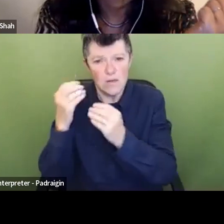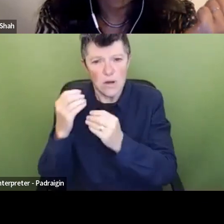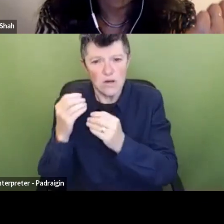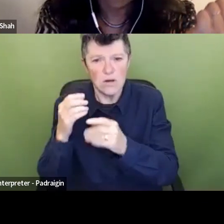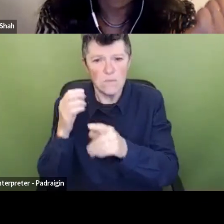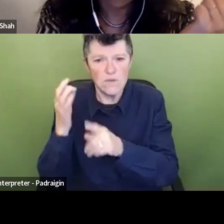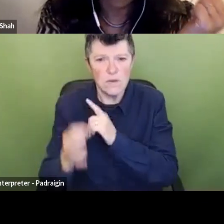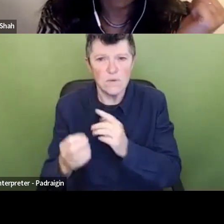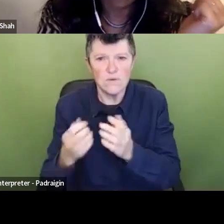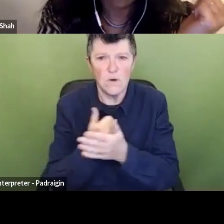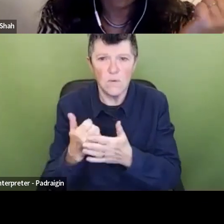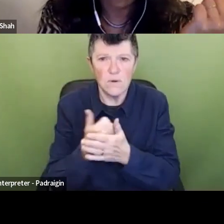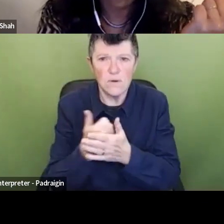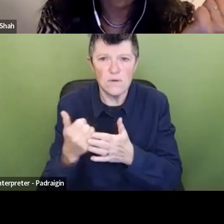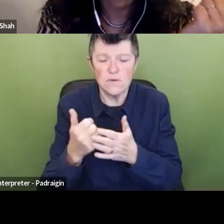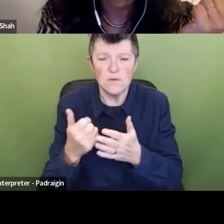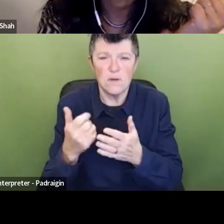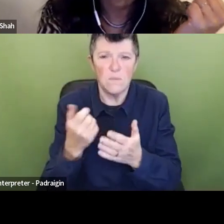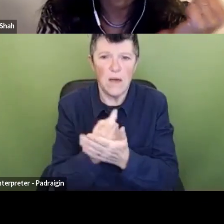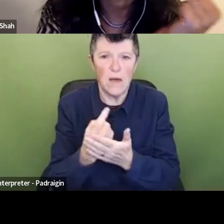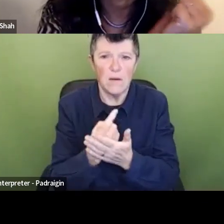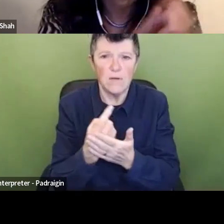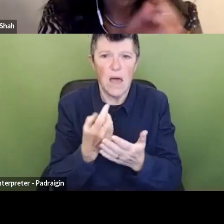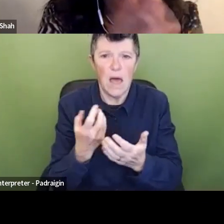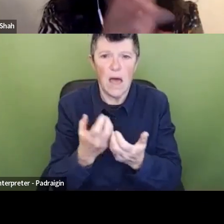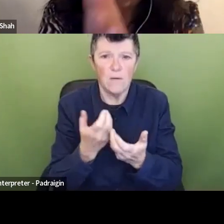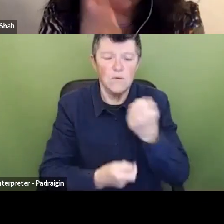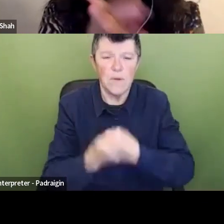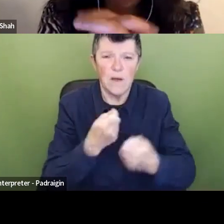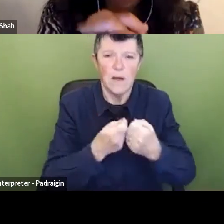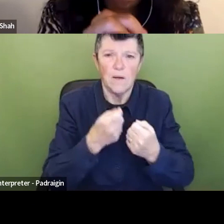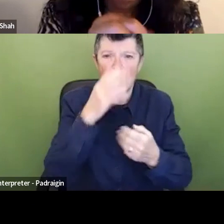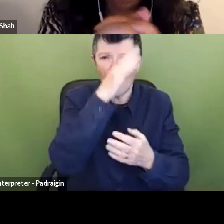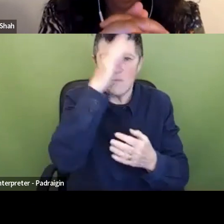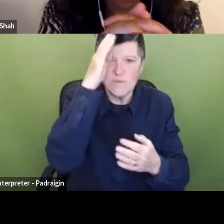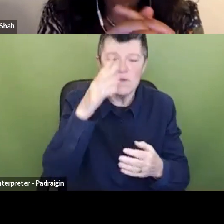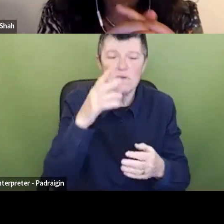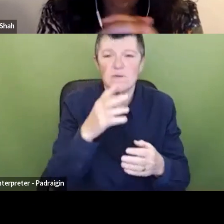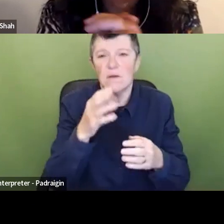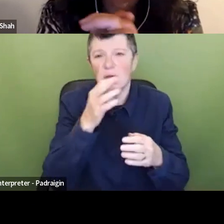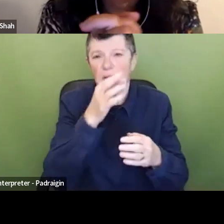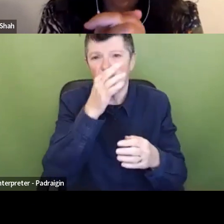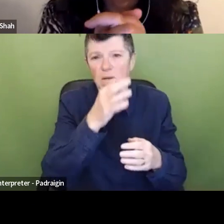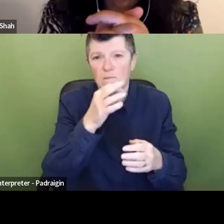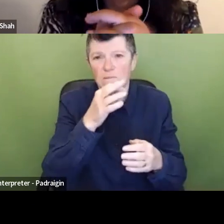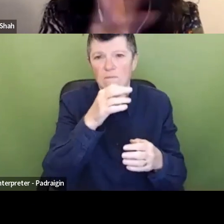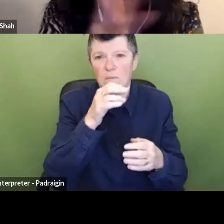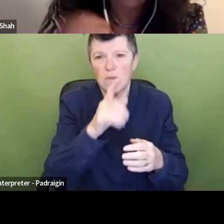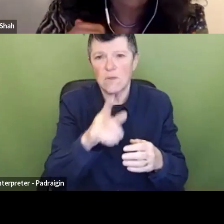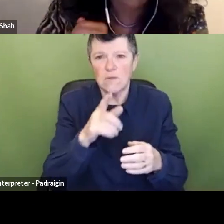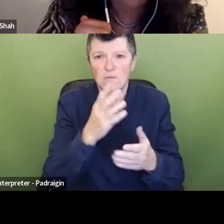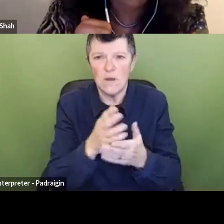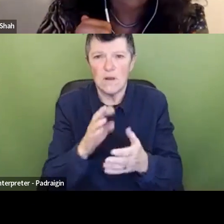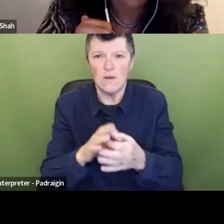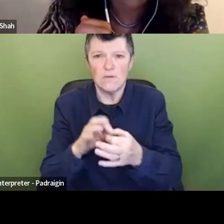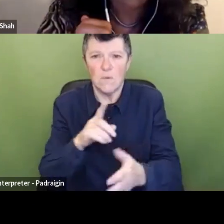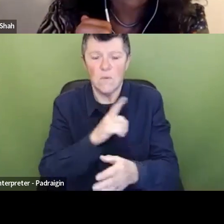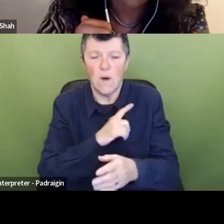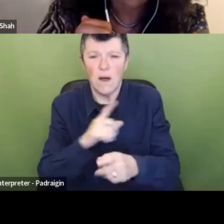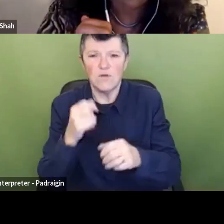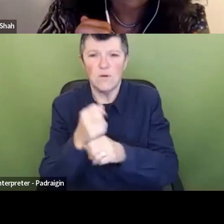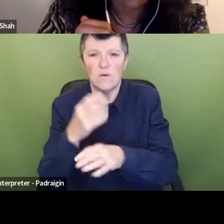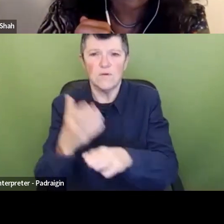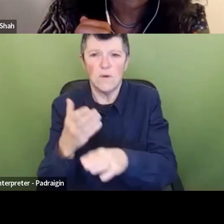how to be a good academic. I think we are sometimes losing a little bit of touch with why I'm doing this work is not at all to have a conversation